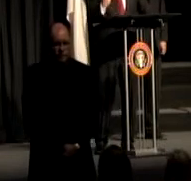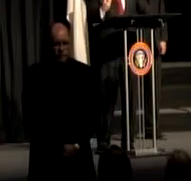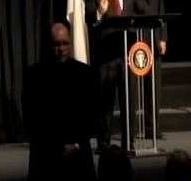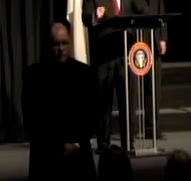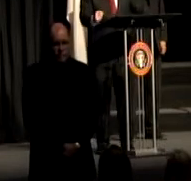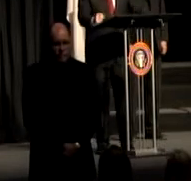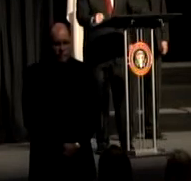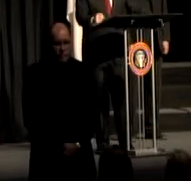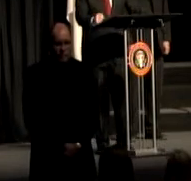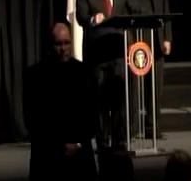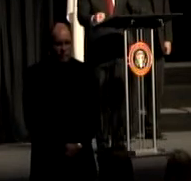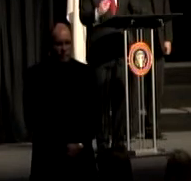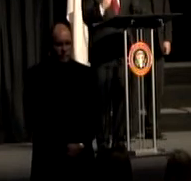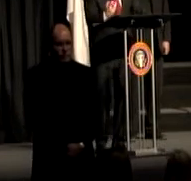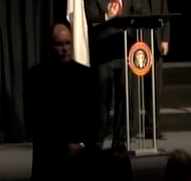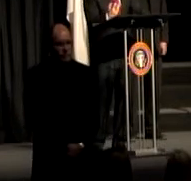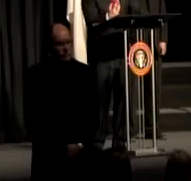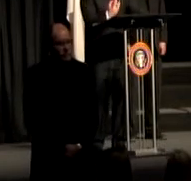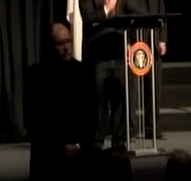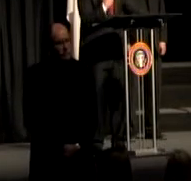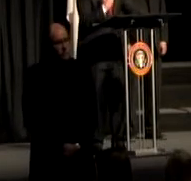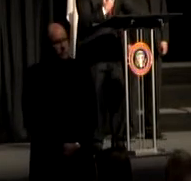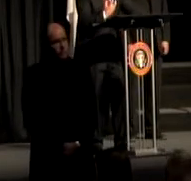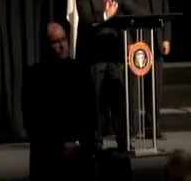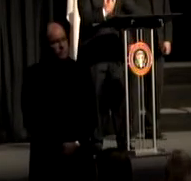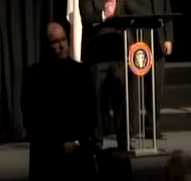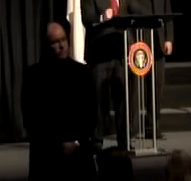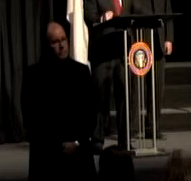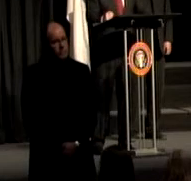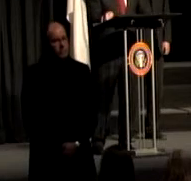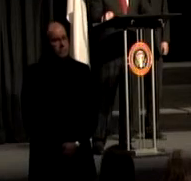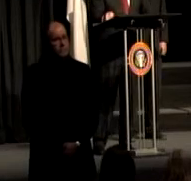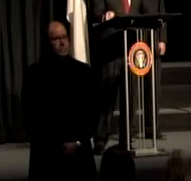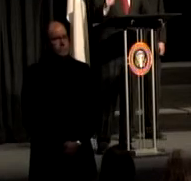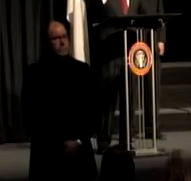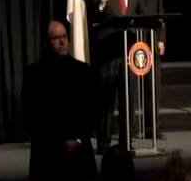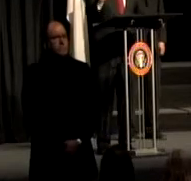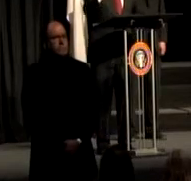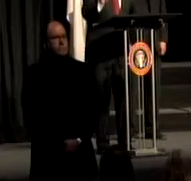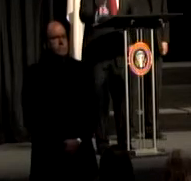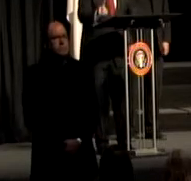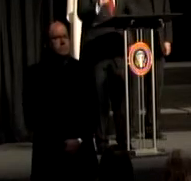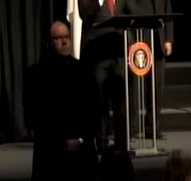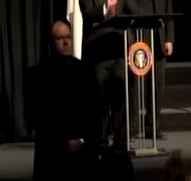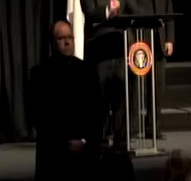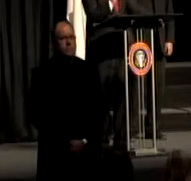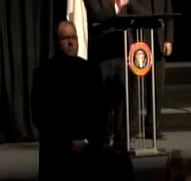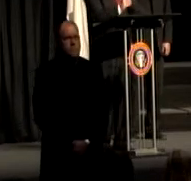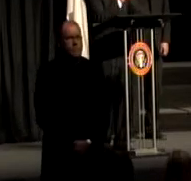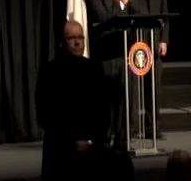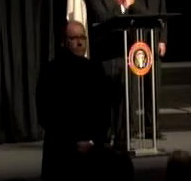of something bigger than themselves they need that interdependence upon God and when people that are hurting